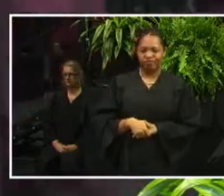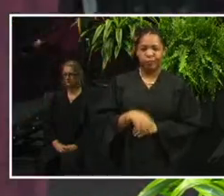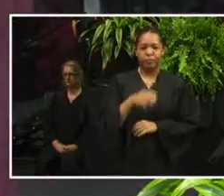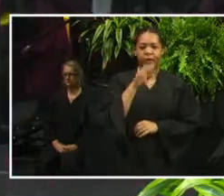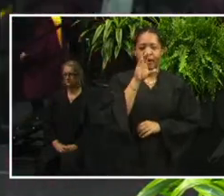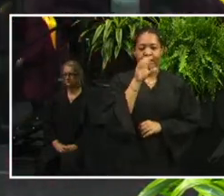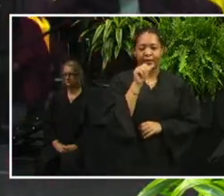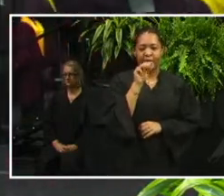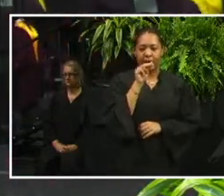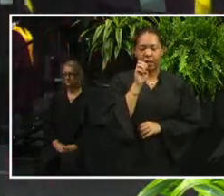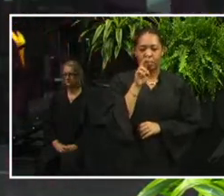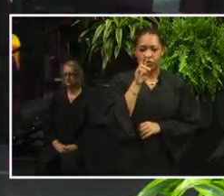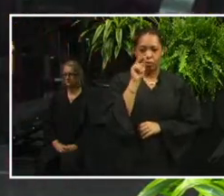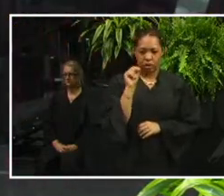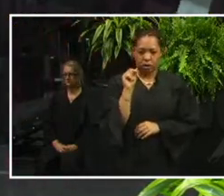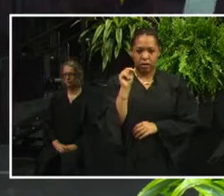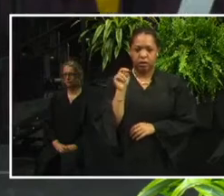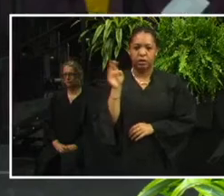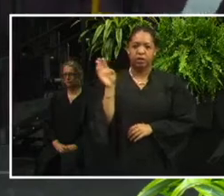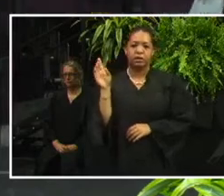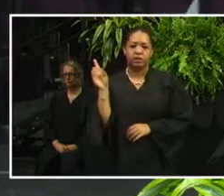Cameron Christian Bing.